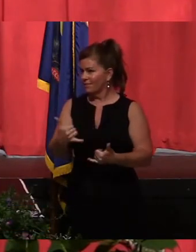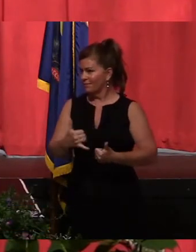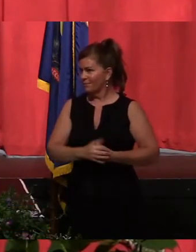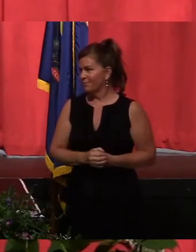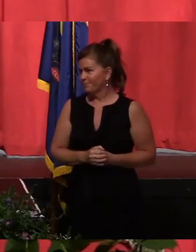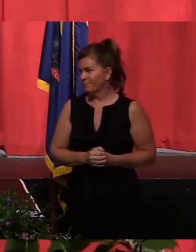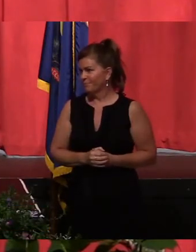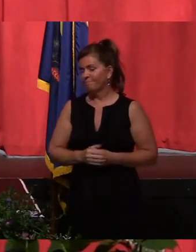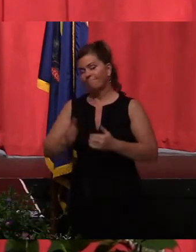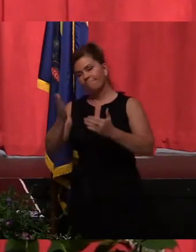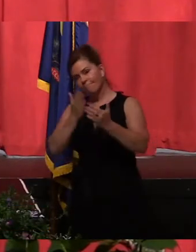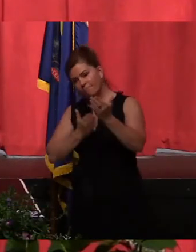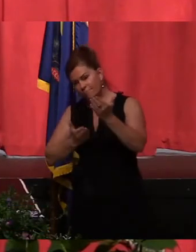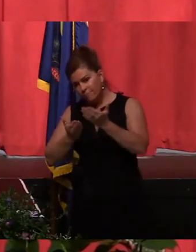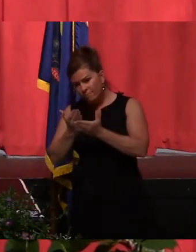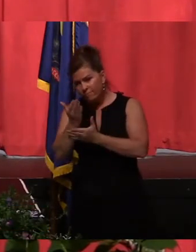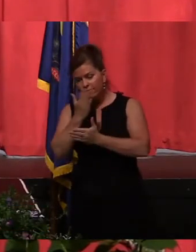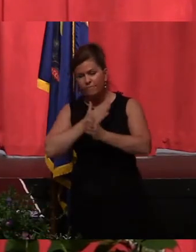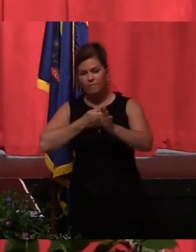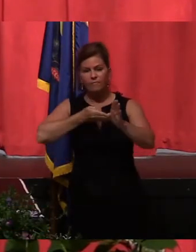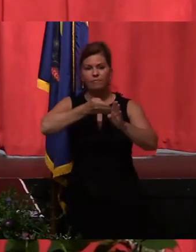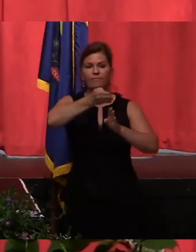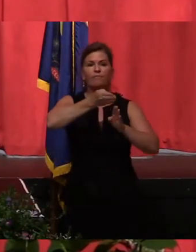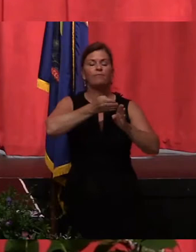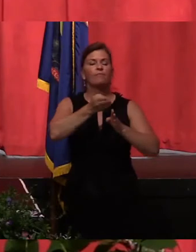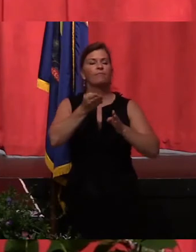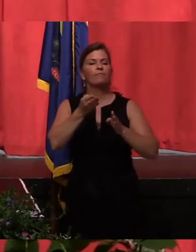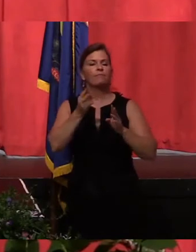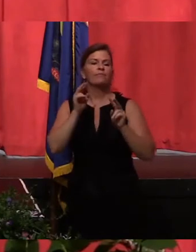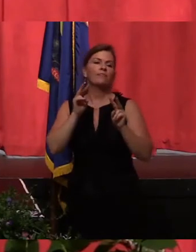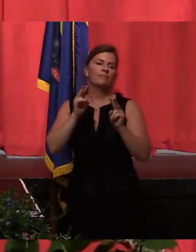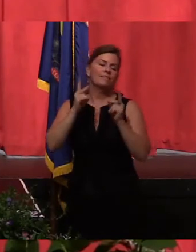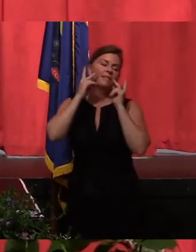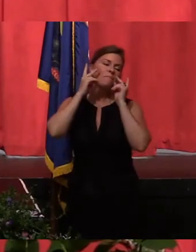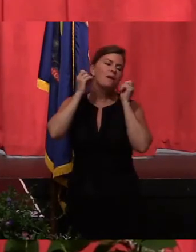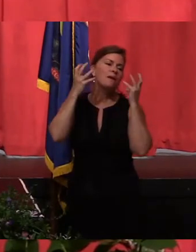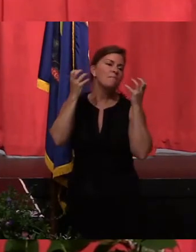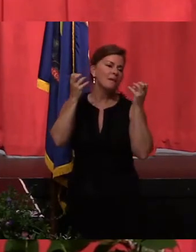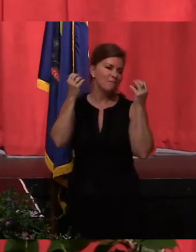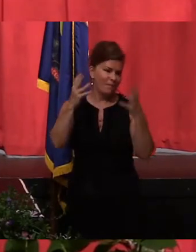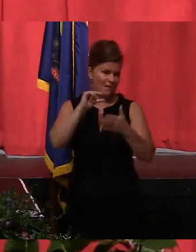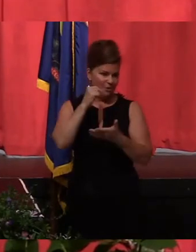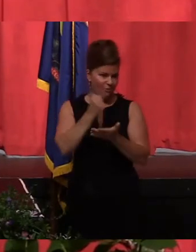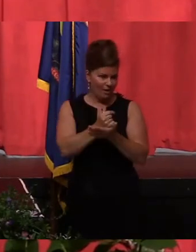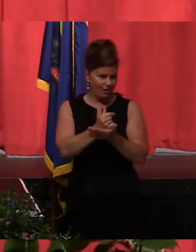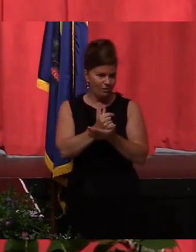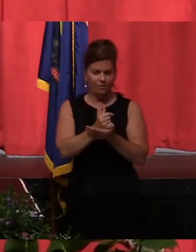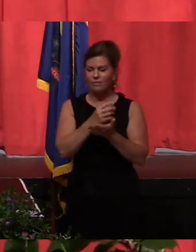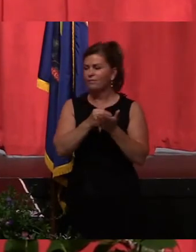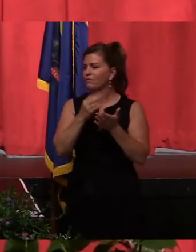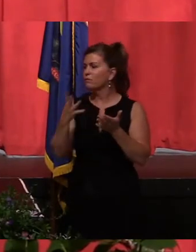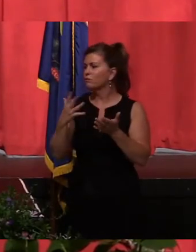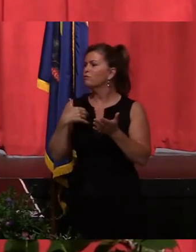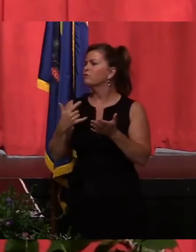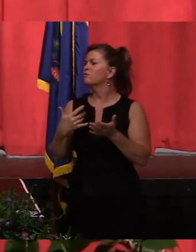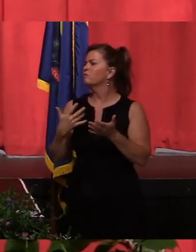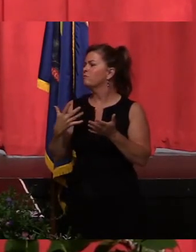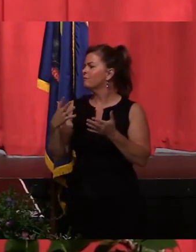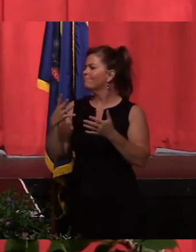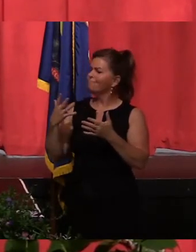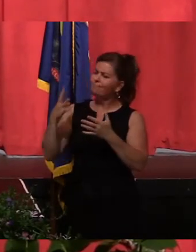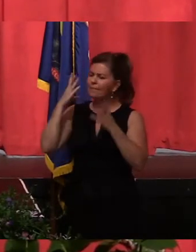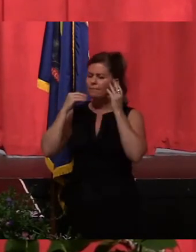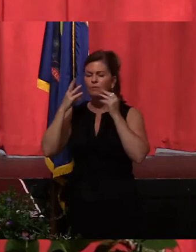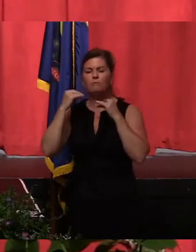Throughout my career, I have witnessed the graduation of many students who have endured countless challenges to reaching the graduation